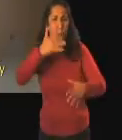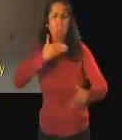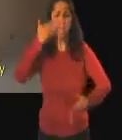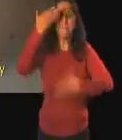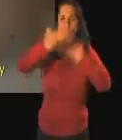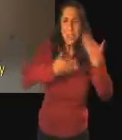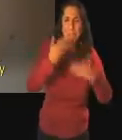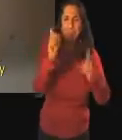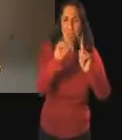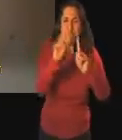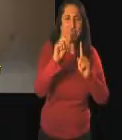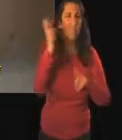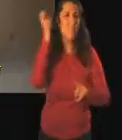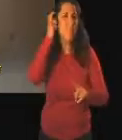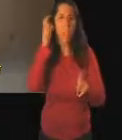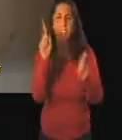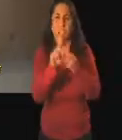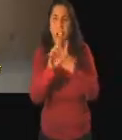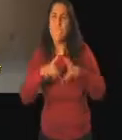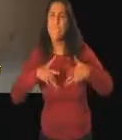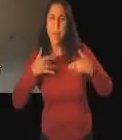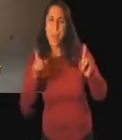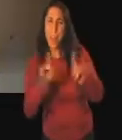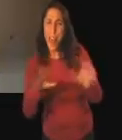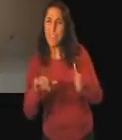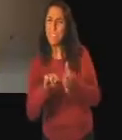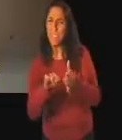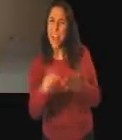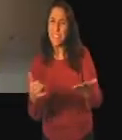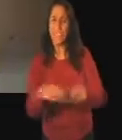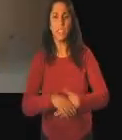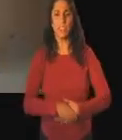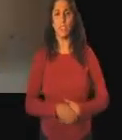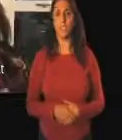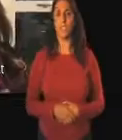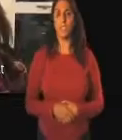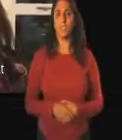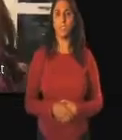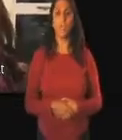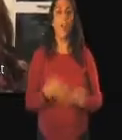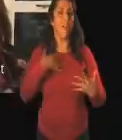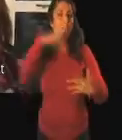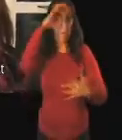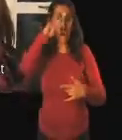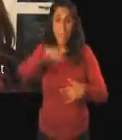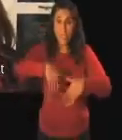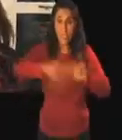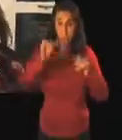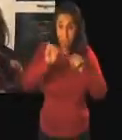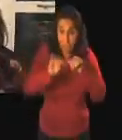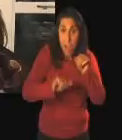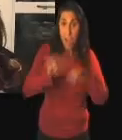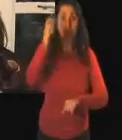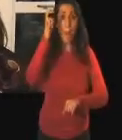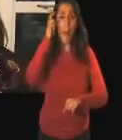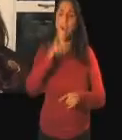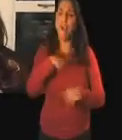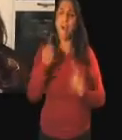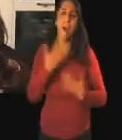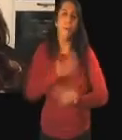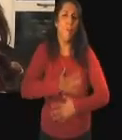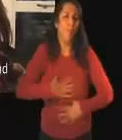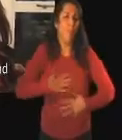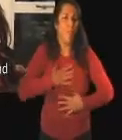implant professionals to really explain what it's like to hear through a cochlear implant. We still remember the day that it was switched